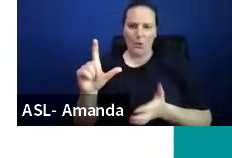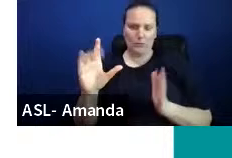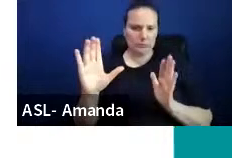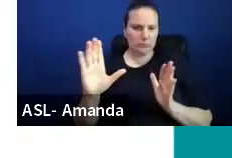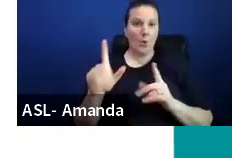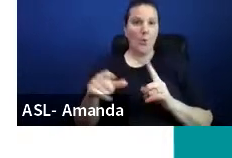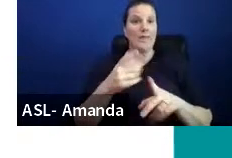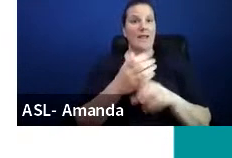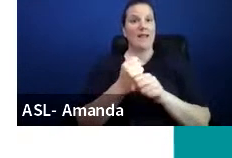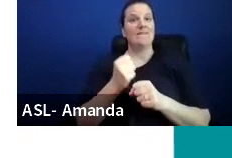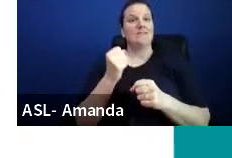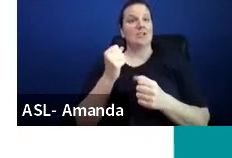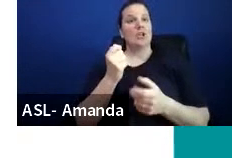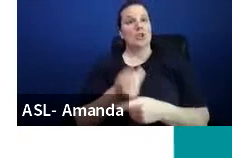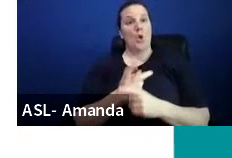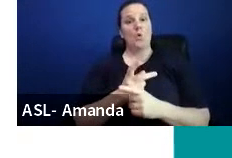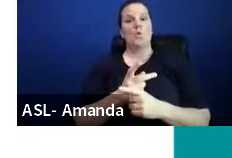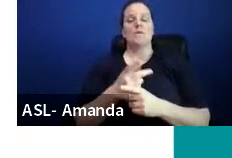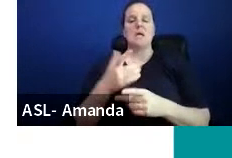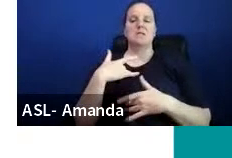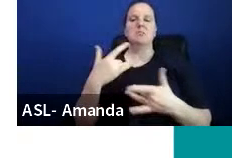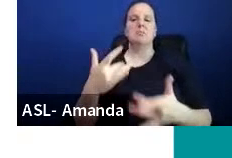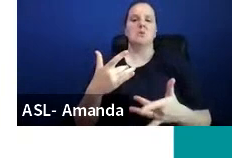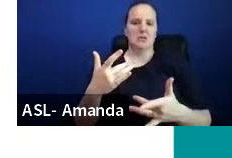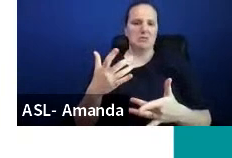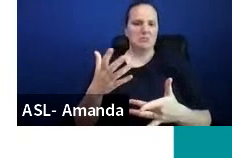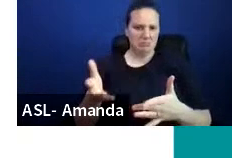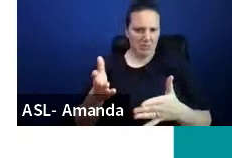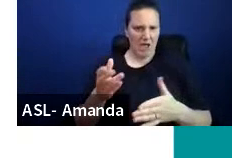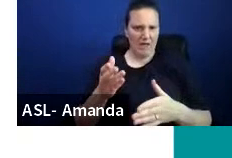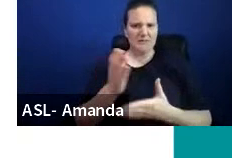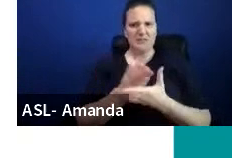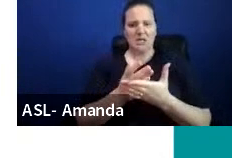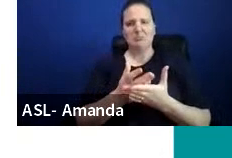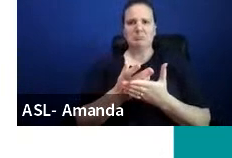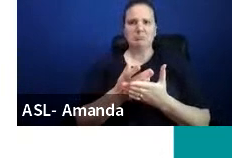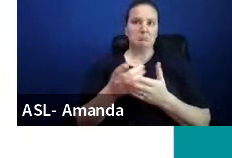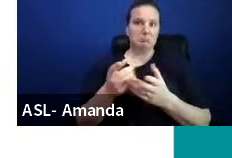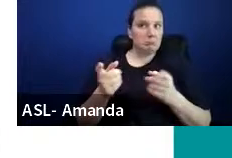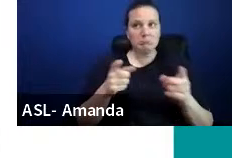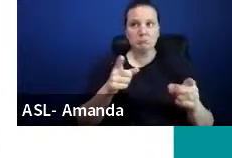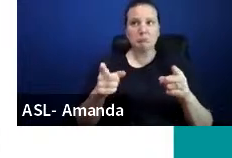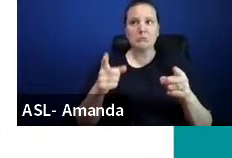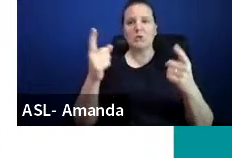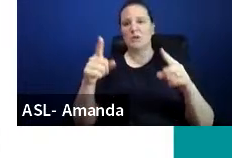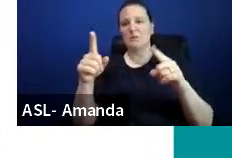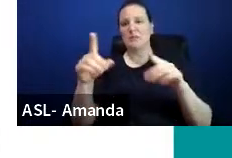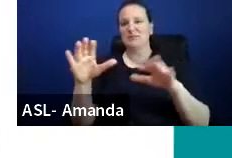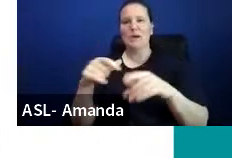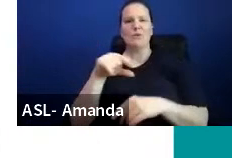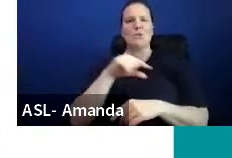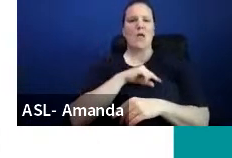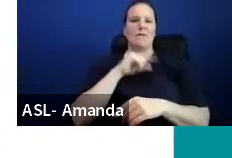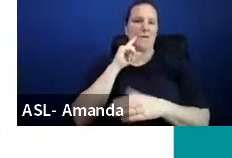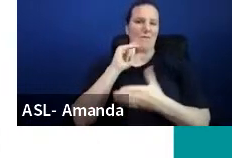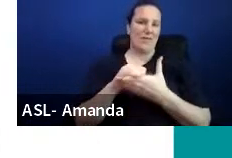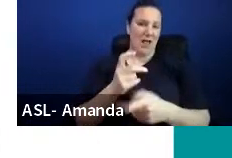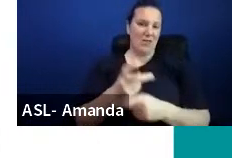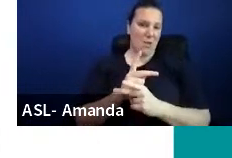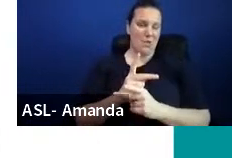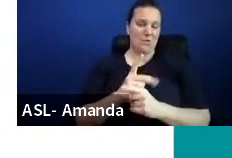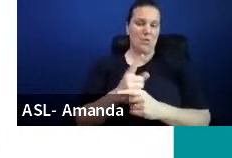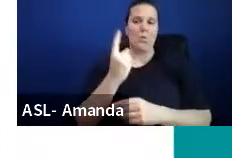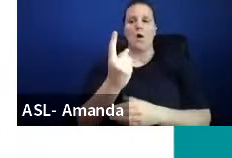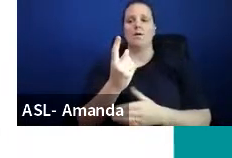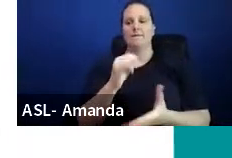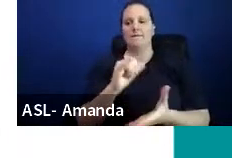give us that loan, they typically have a few stipulations of things that we need to do to qualify for that loan. And one of those